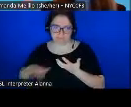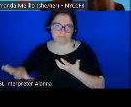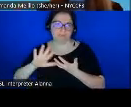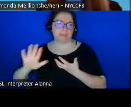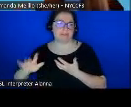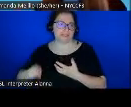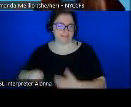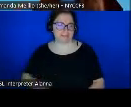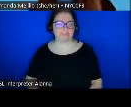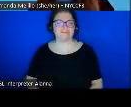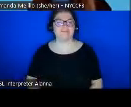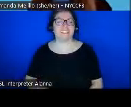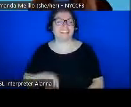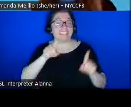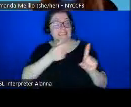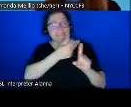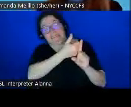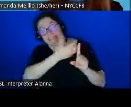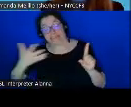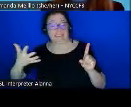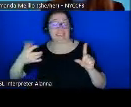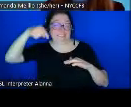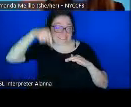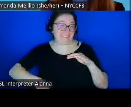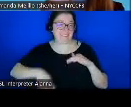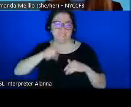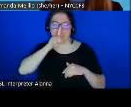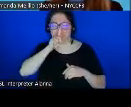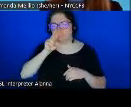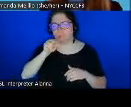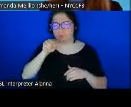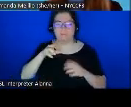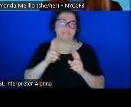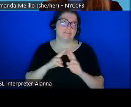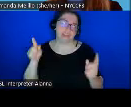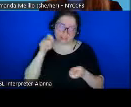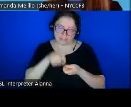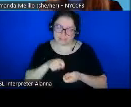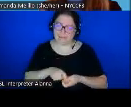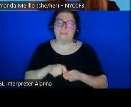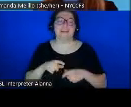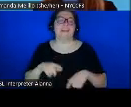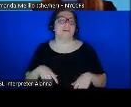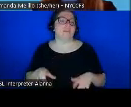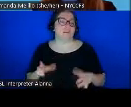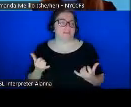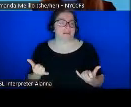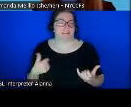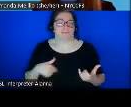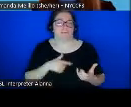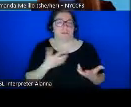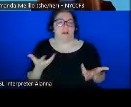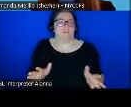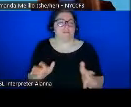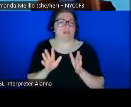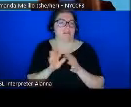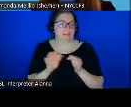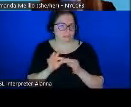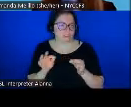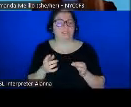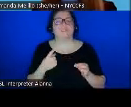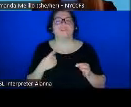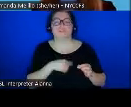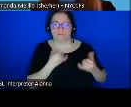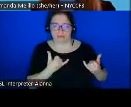jump too much into this because it can get very granular but as i mentioned we are currently uh working on contracting with a research